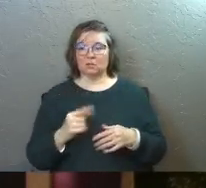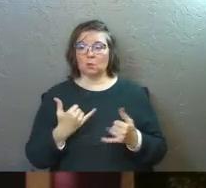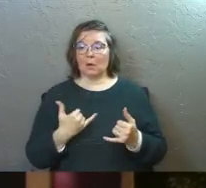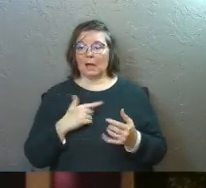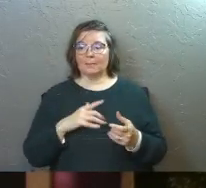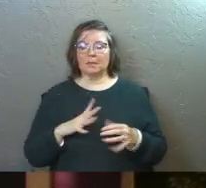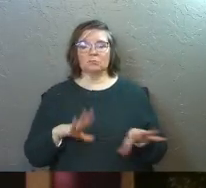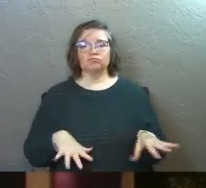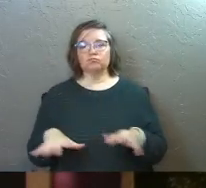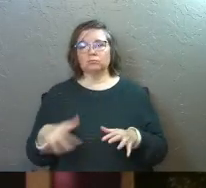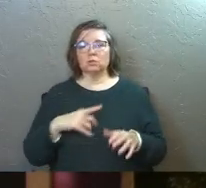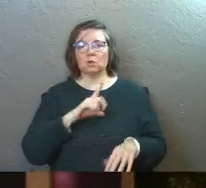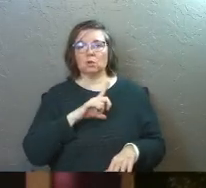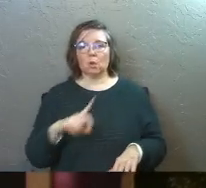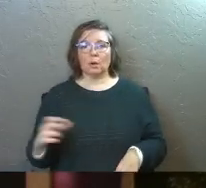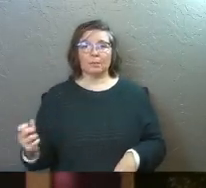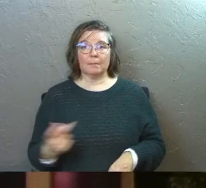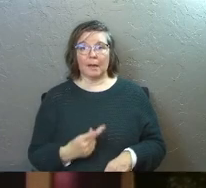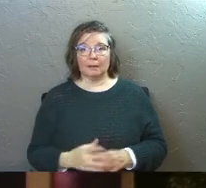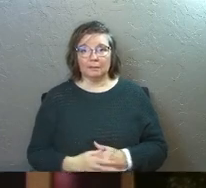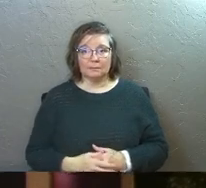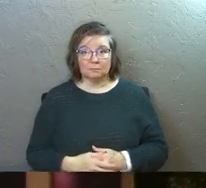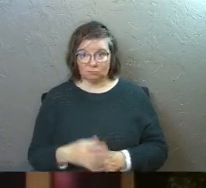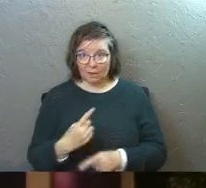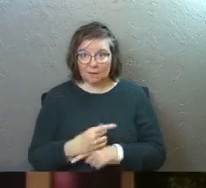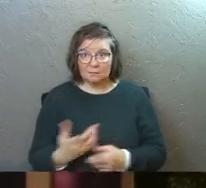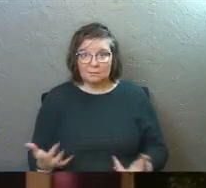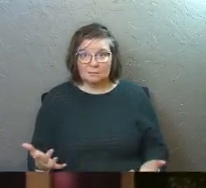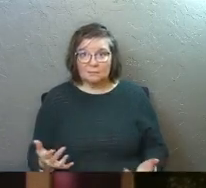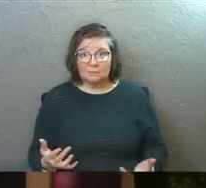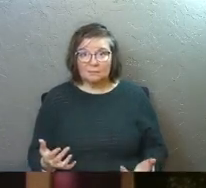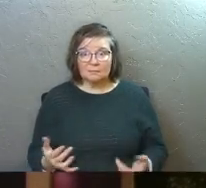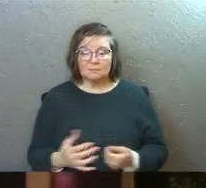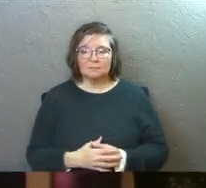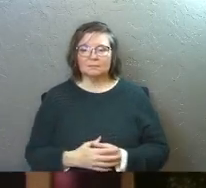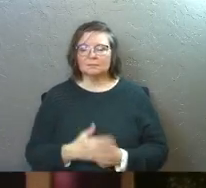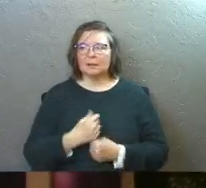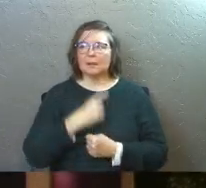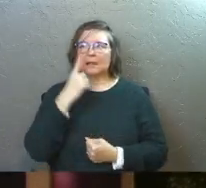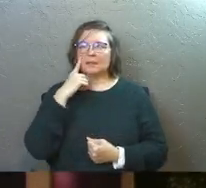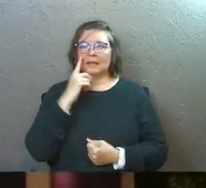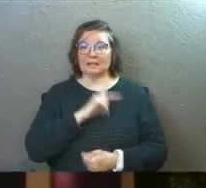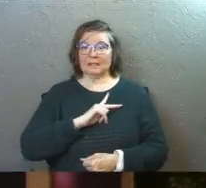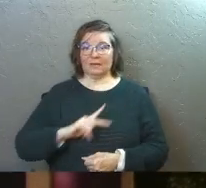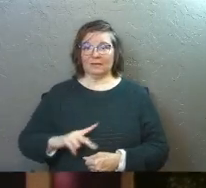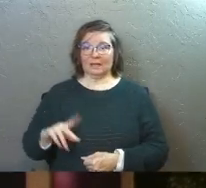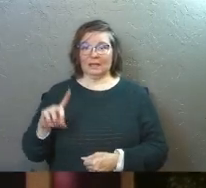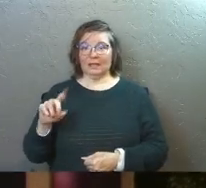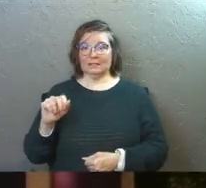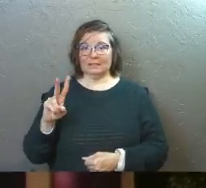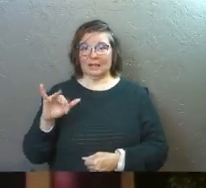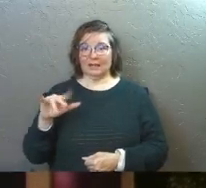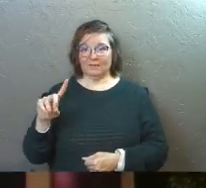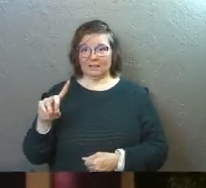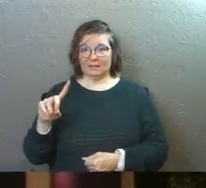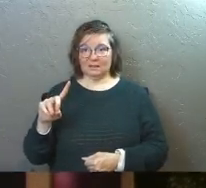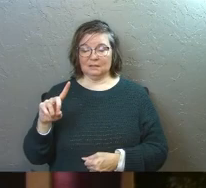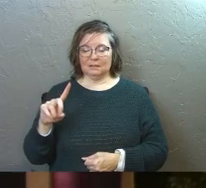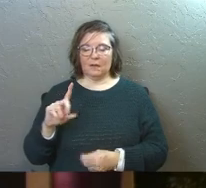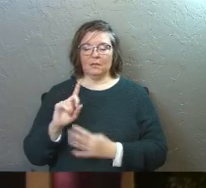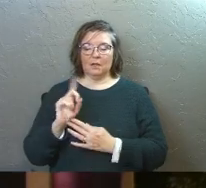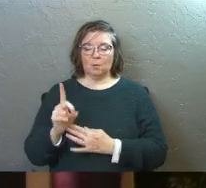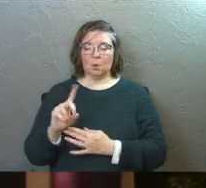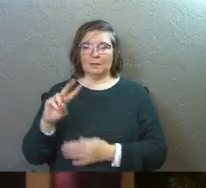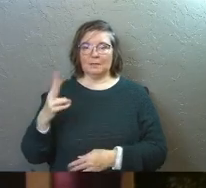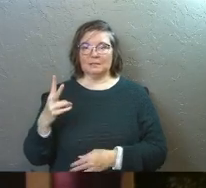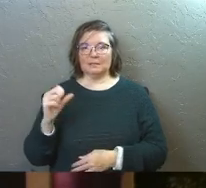so now I'm just going to chill until the Lord comes back. Right? Makes me think of King David, okay? There's this moment in